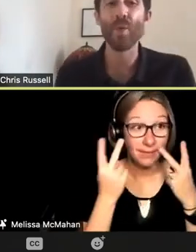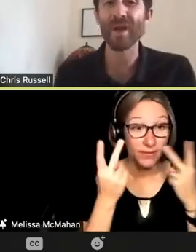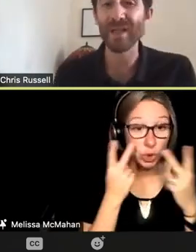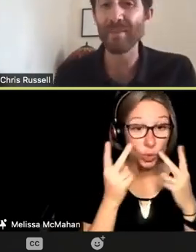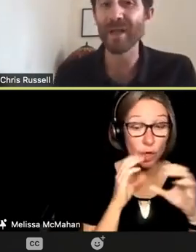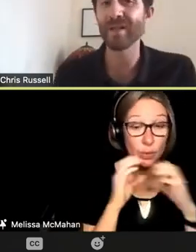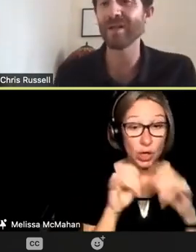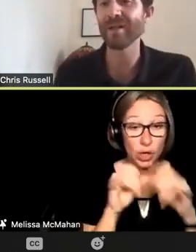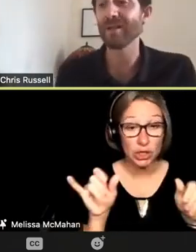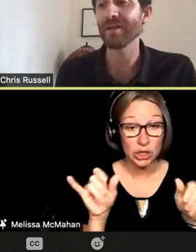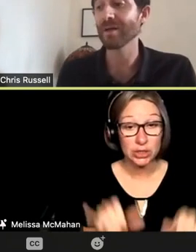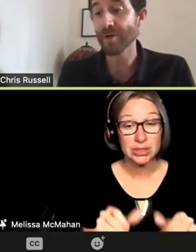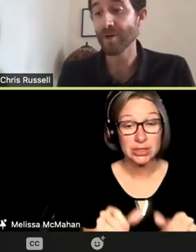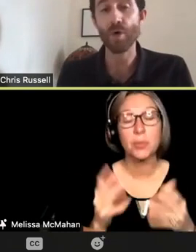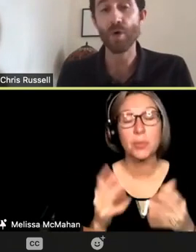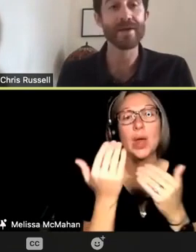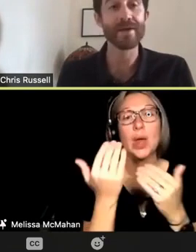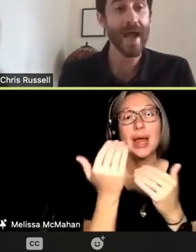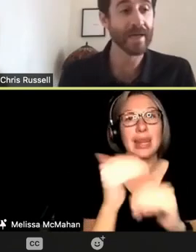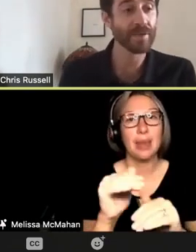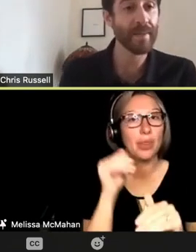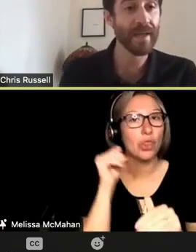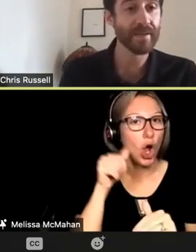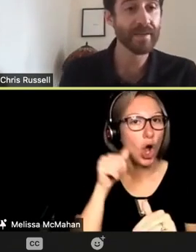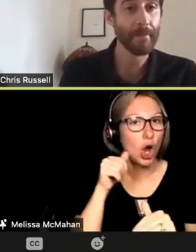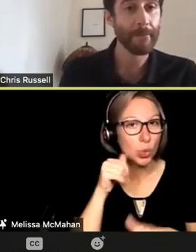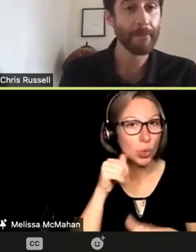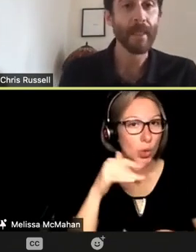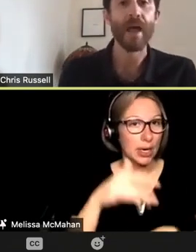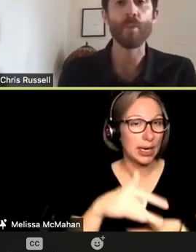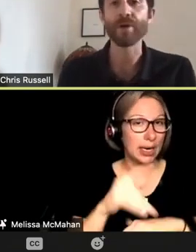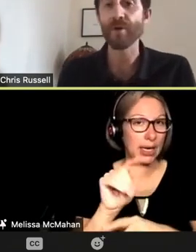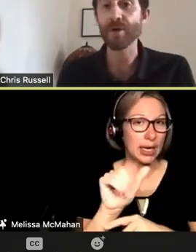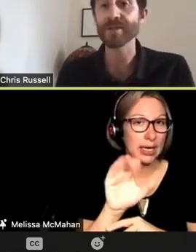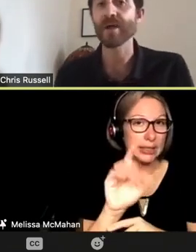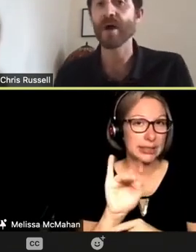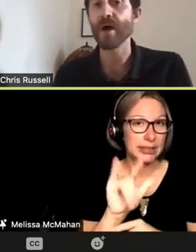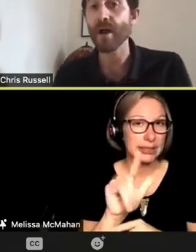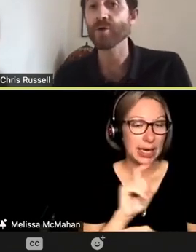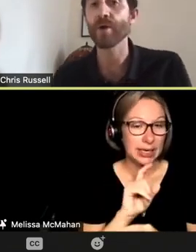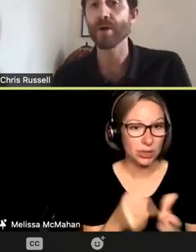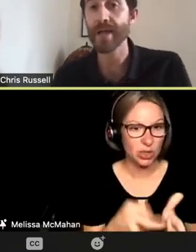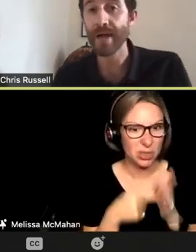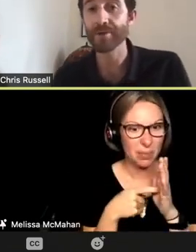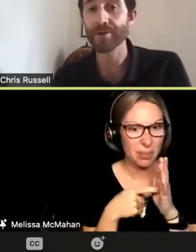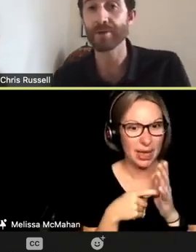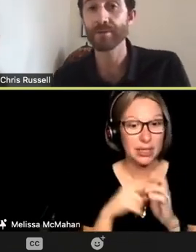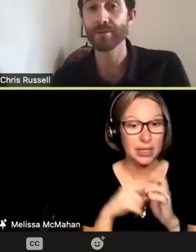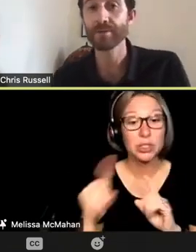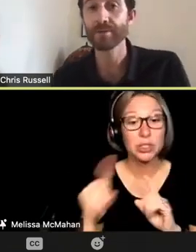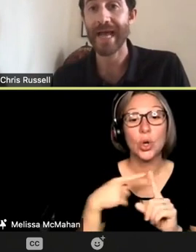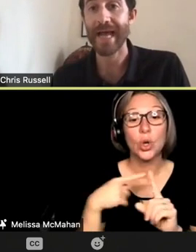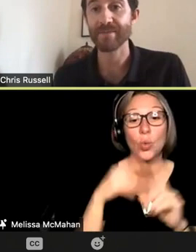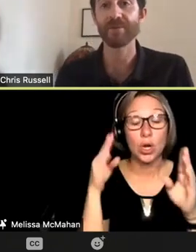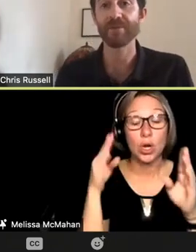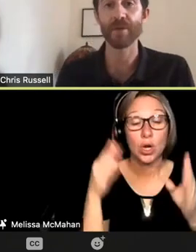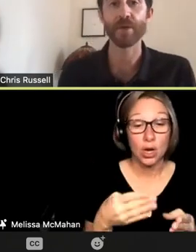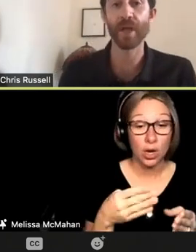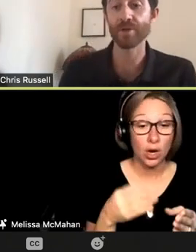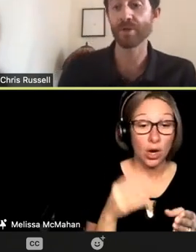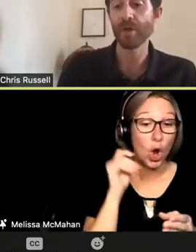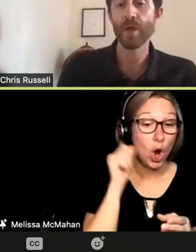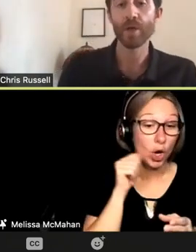systems, you want to limit the auditory and tactile demands. And when you're focusing on auditory or tactile